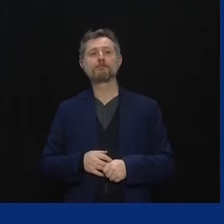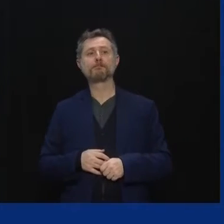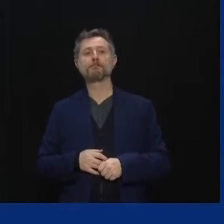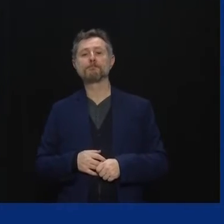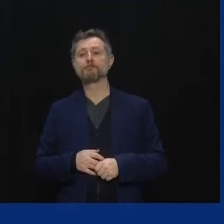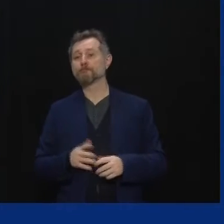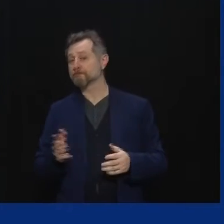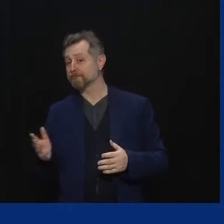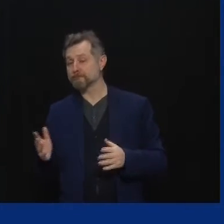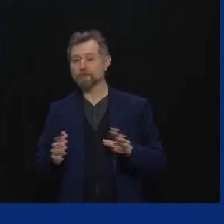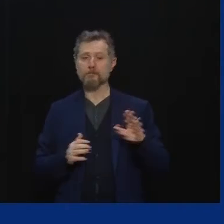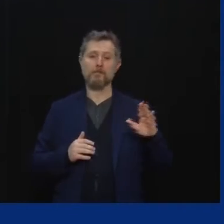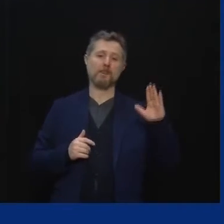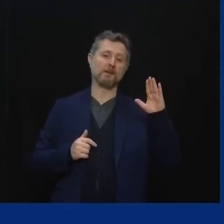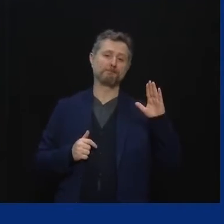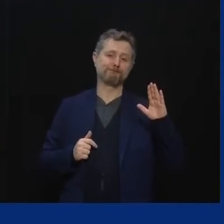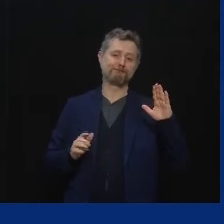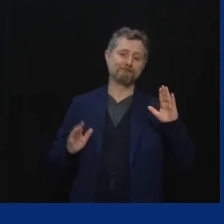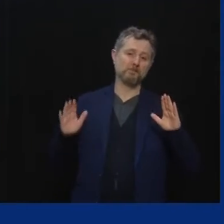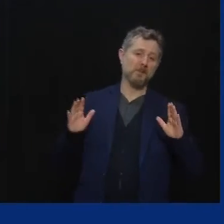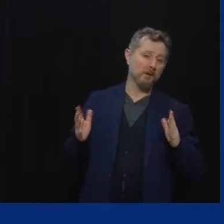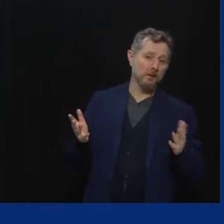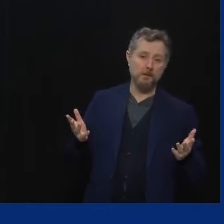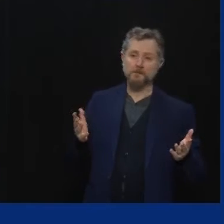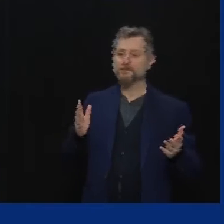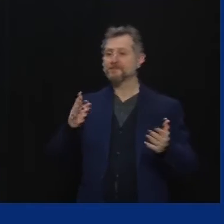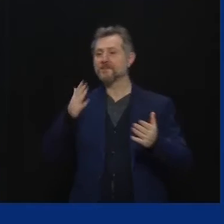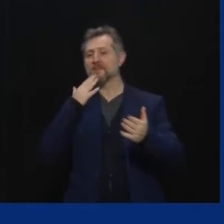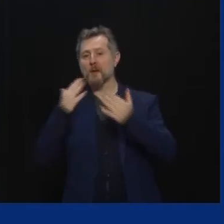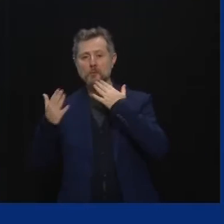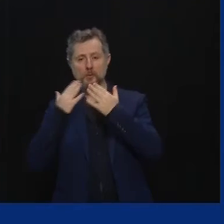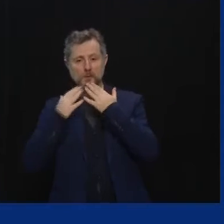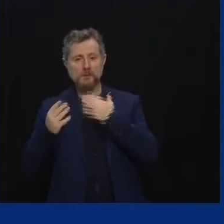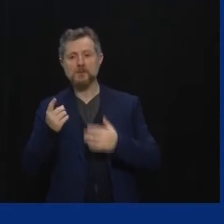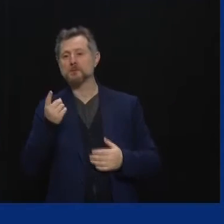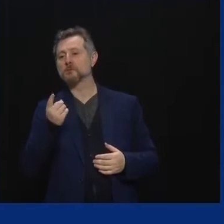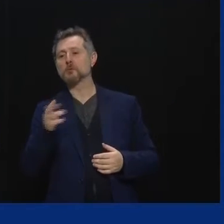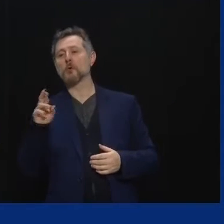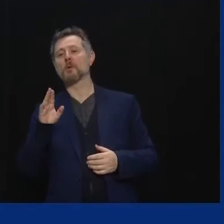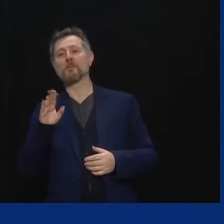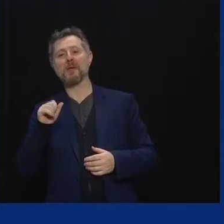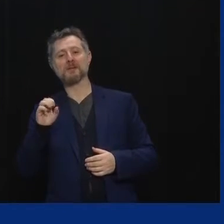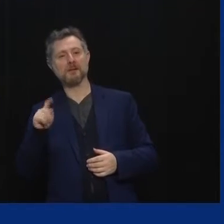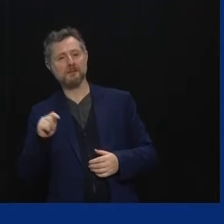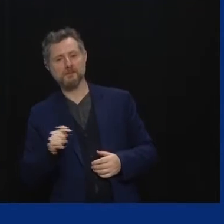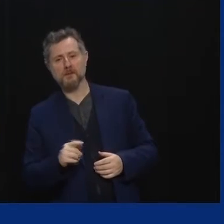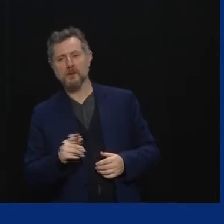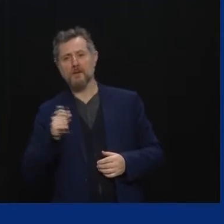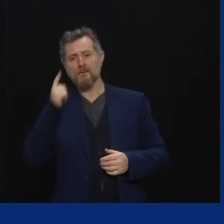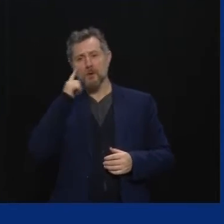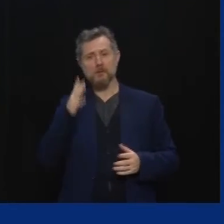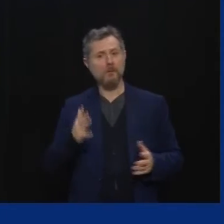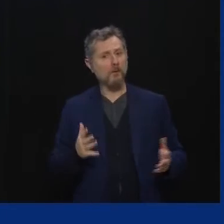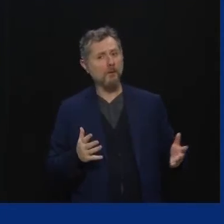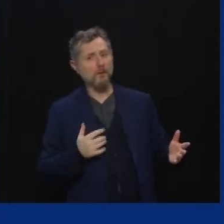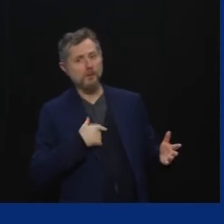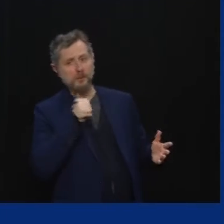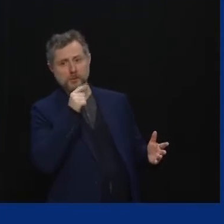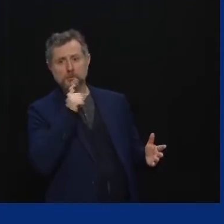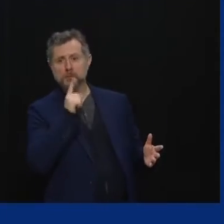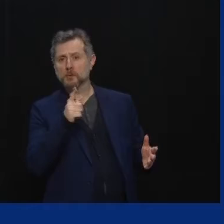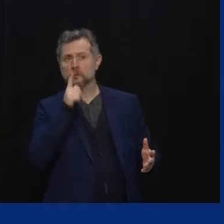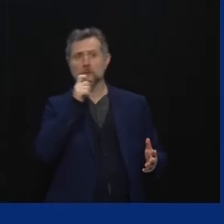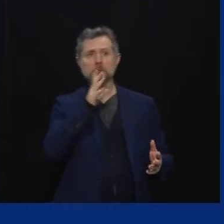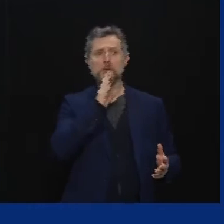Governor, we're going to take some questions via Zoom. Oh, from the, I'm not sure who's talking, but is that from